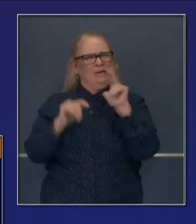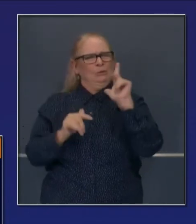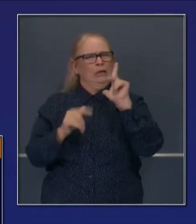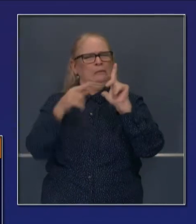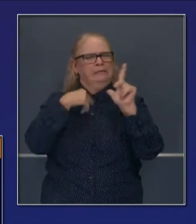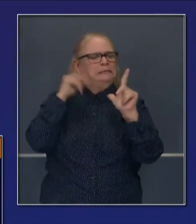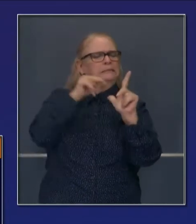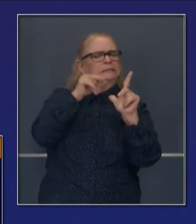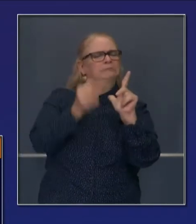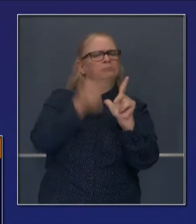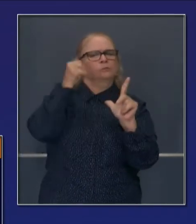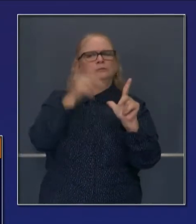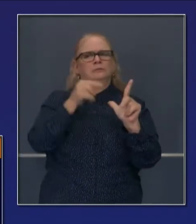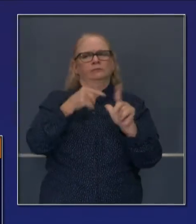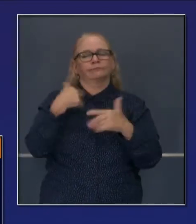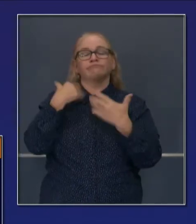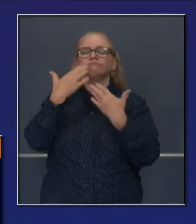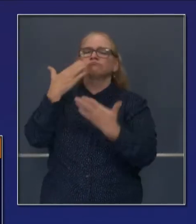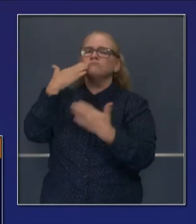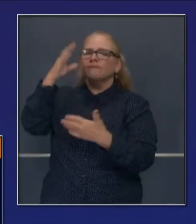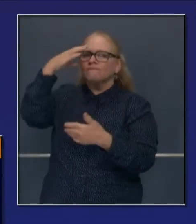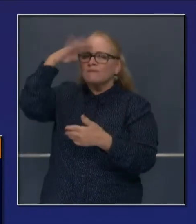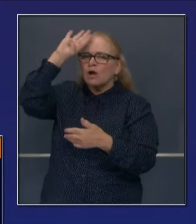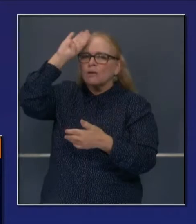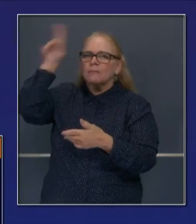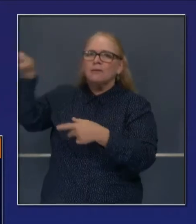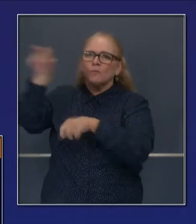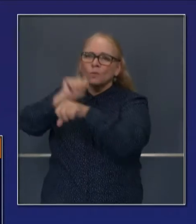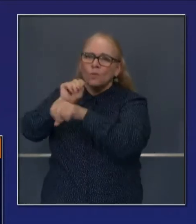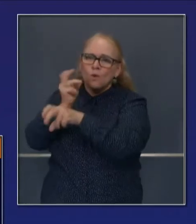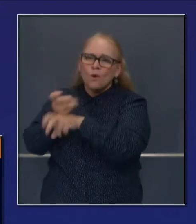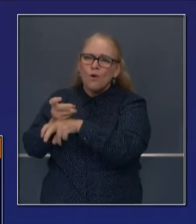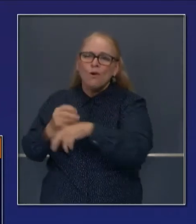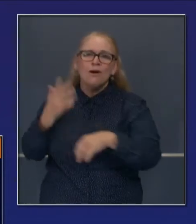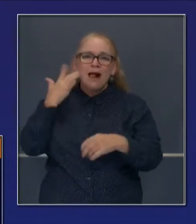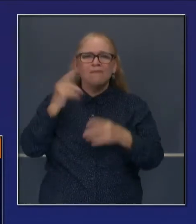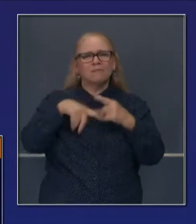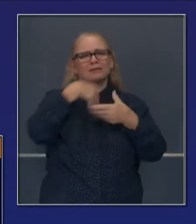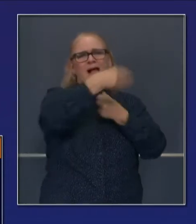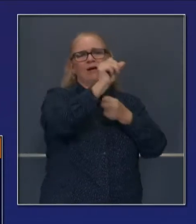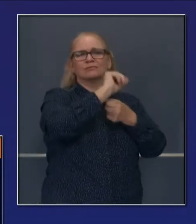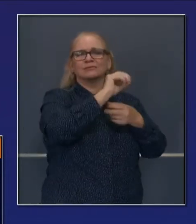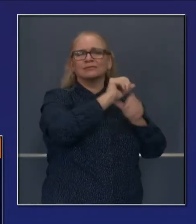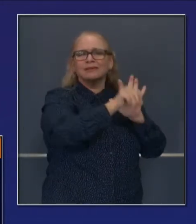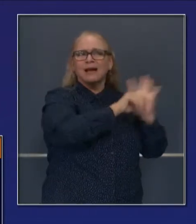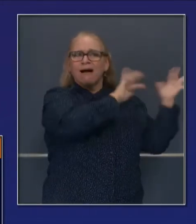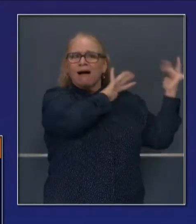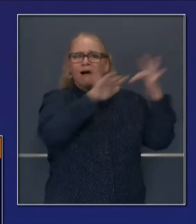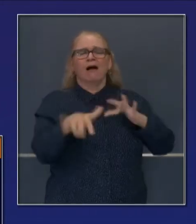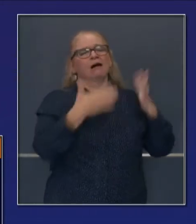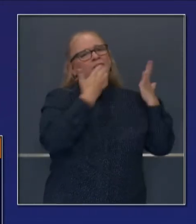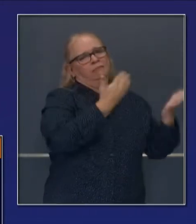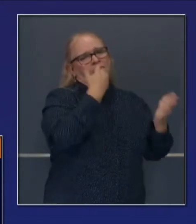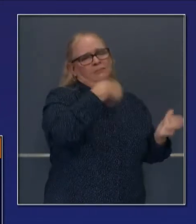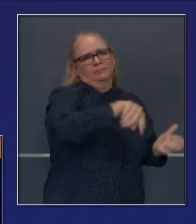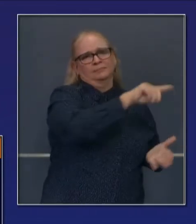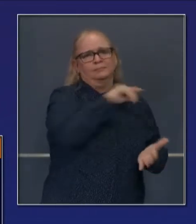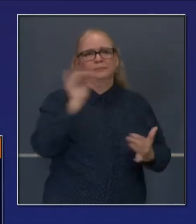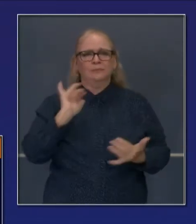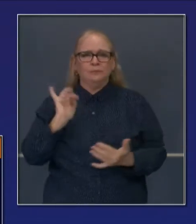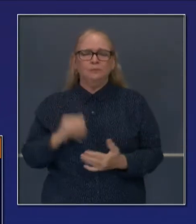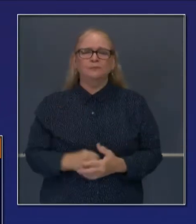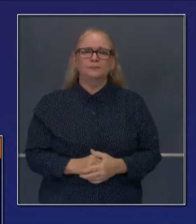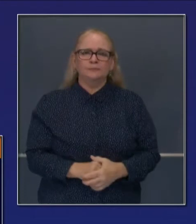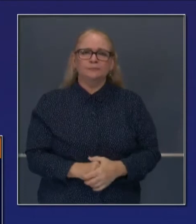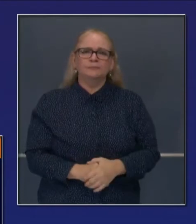all the mutual aid all across this country for their outstanding work. Speaking of work, we continue to have a lot of work to